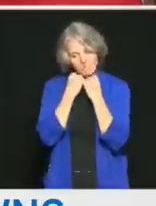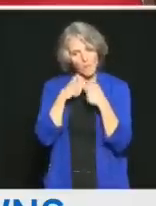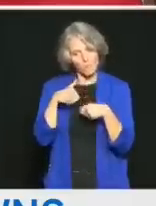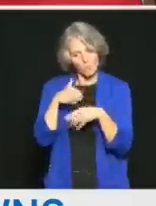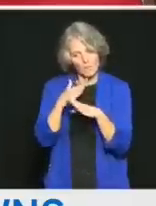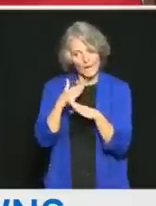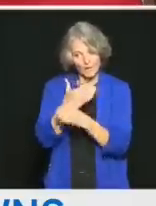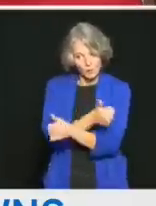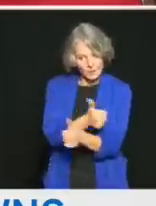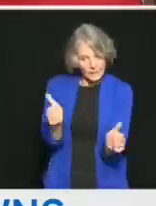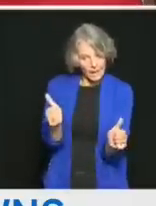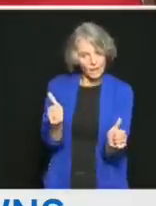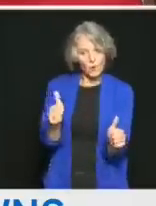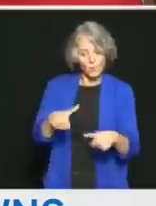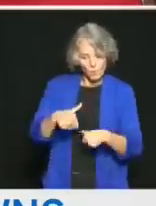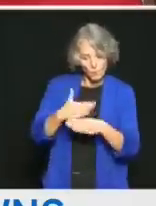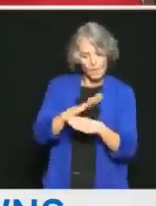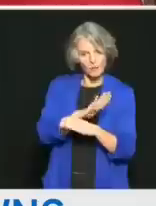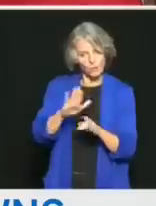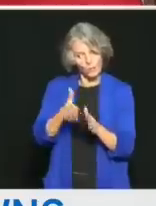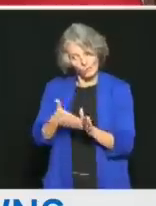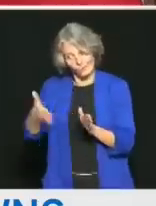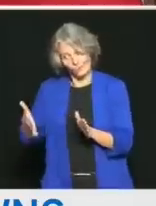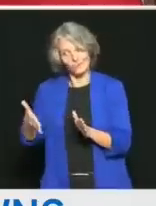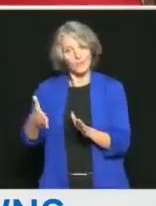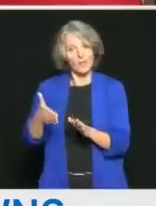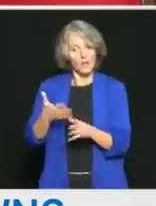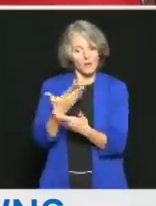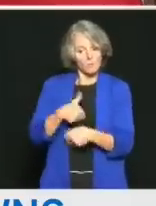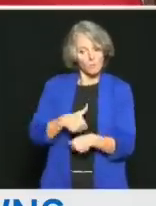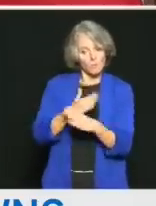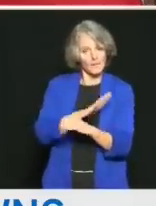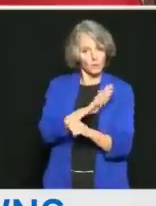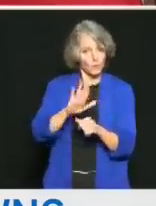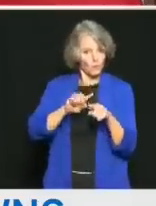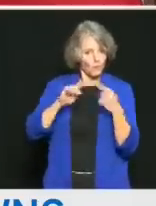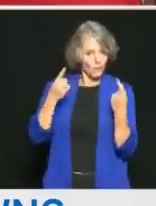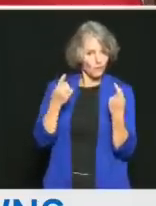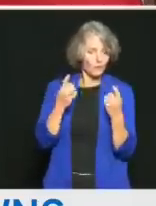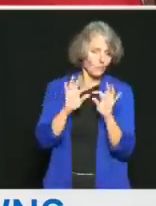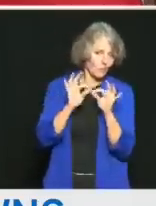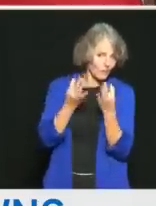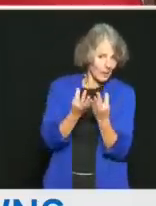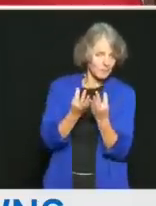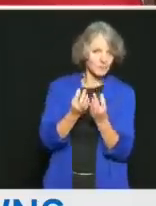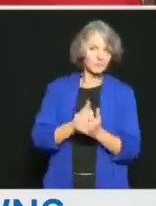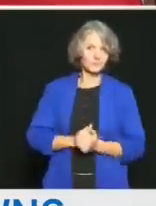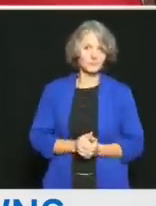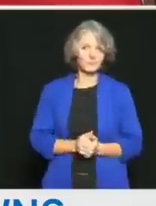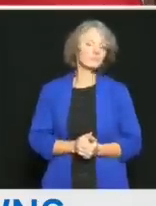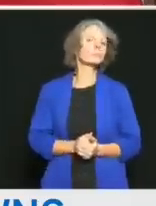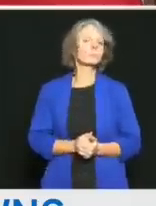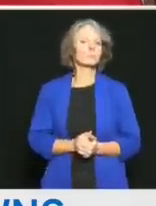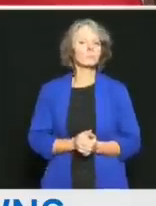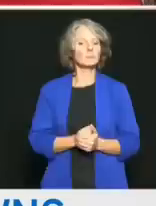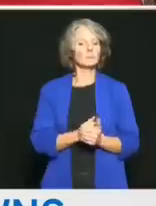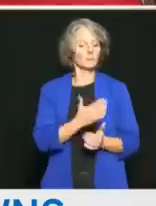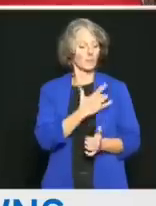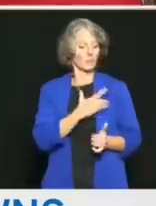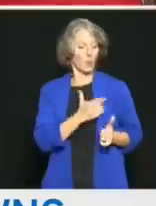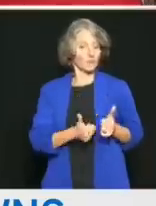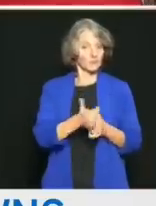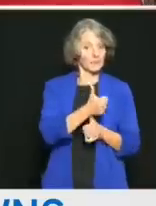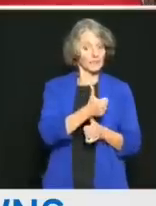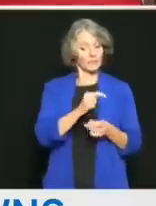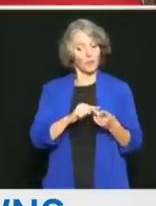our neighbors. And I have a huge amount of respect for the premiers, the mayors,